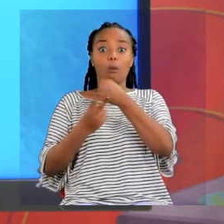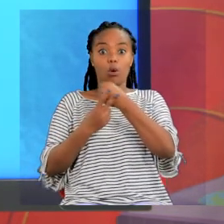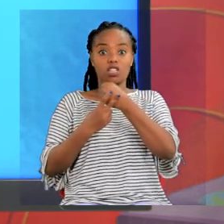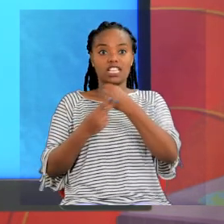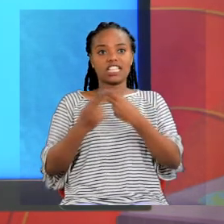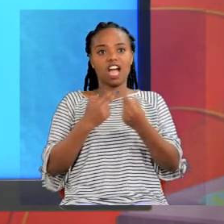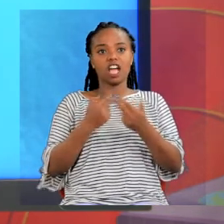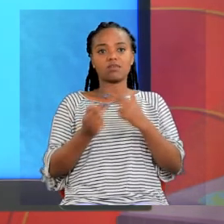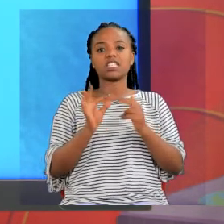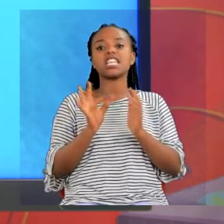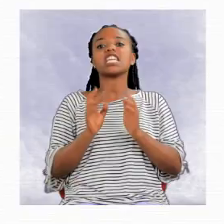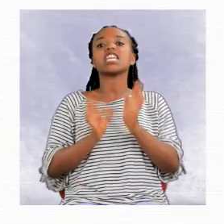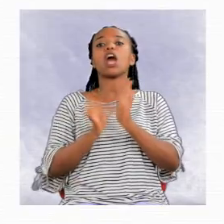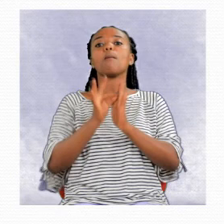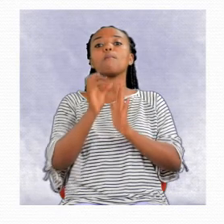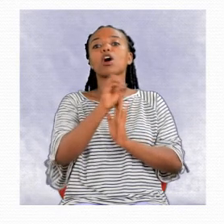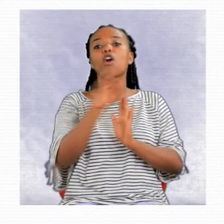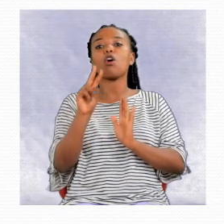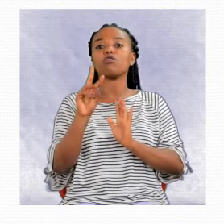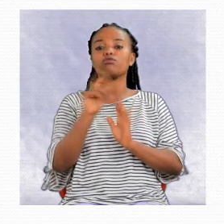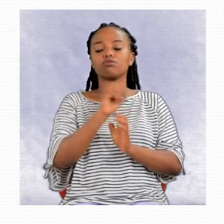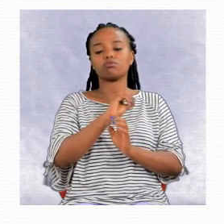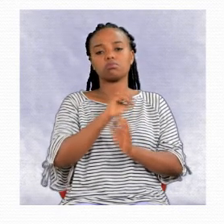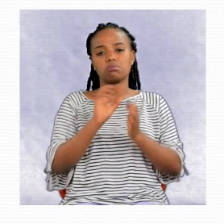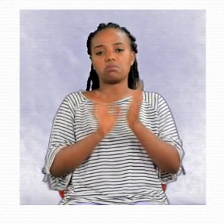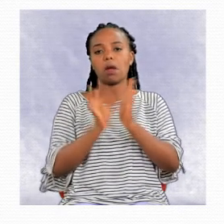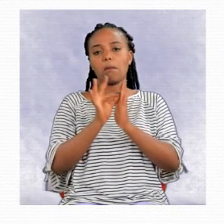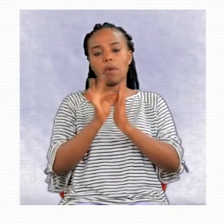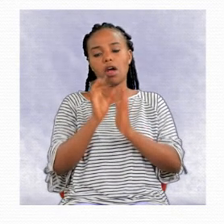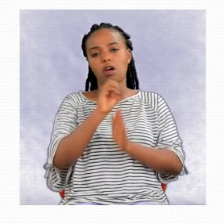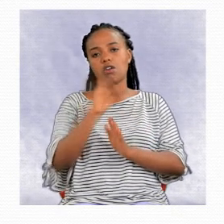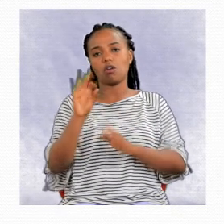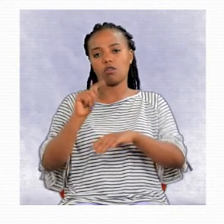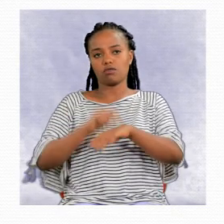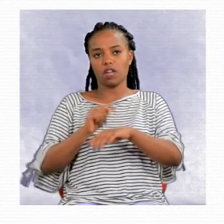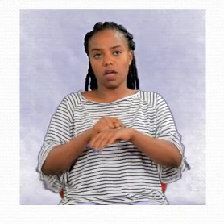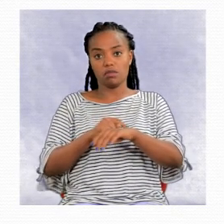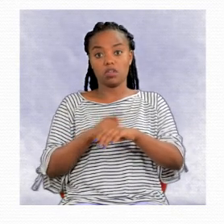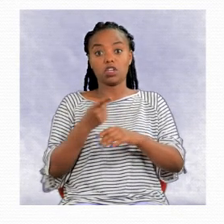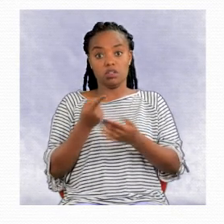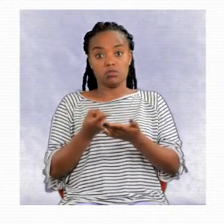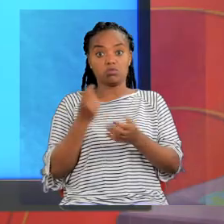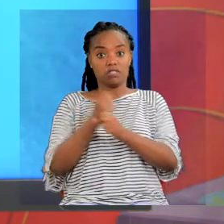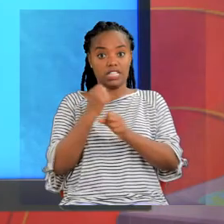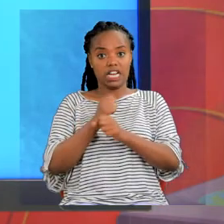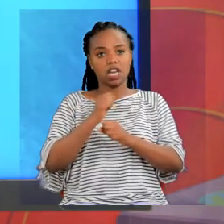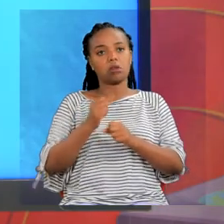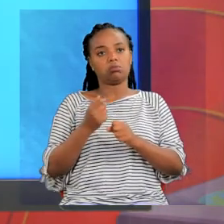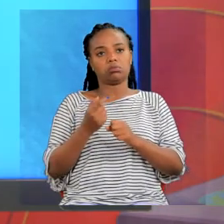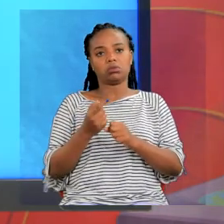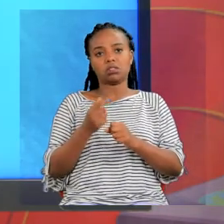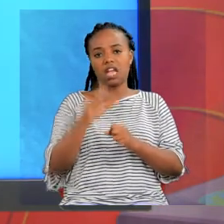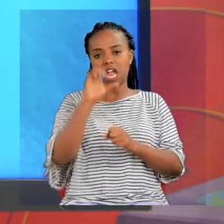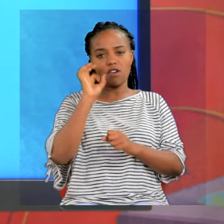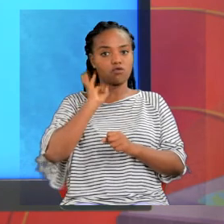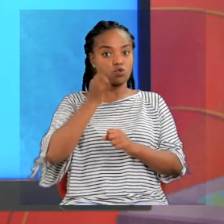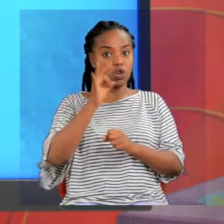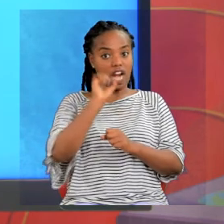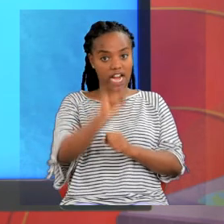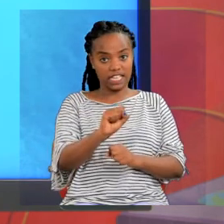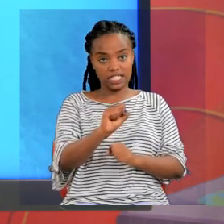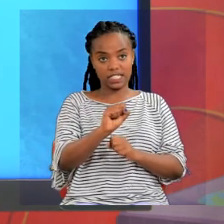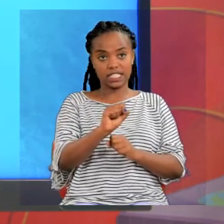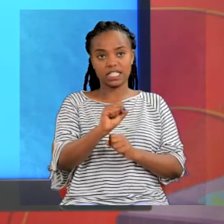number of period of deposit. So when you multiply this, you calculate the amount of deposit, and this one is the future